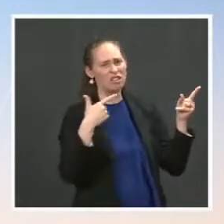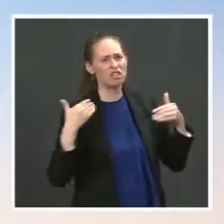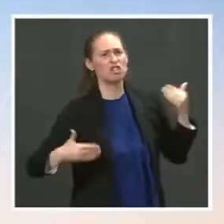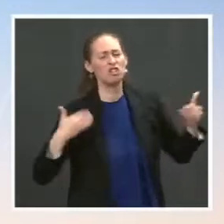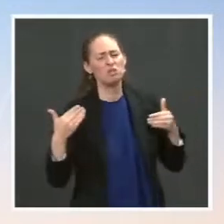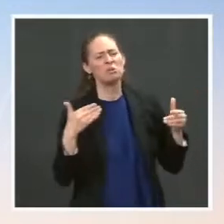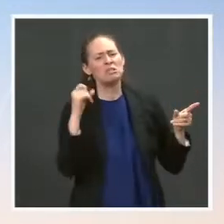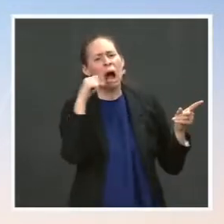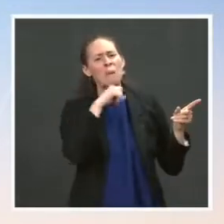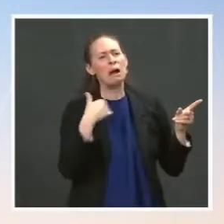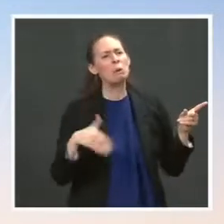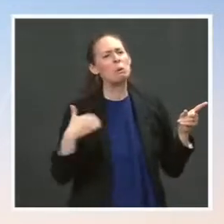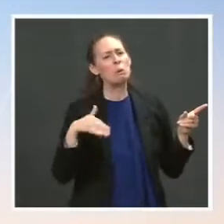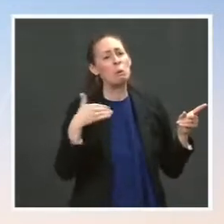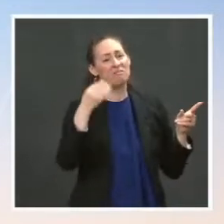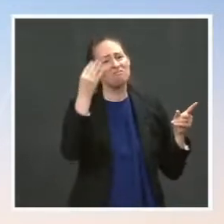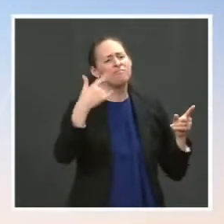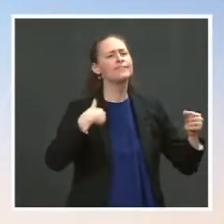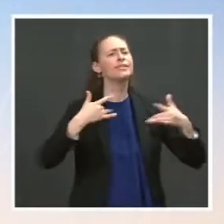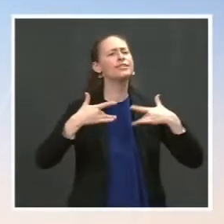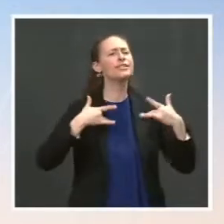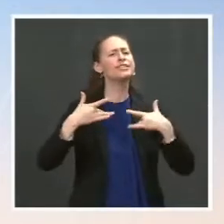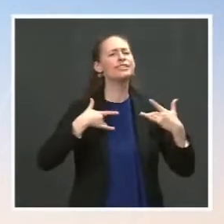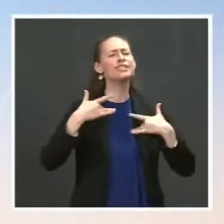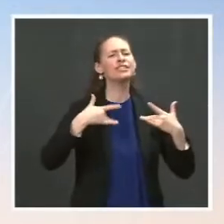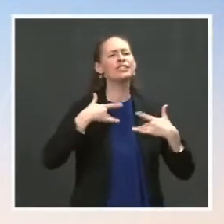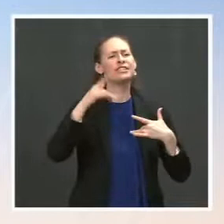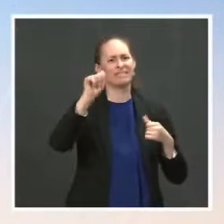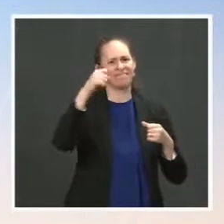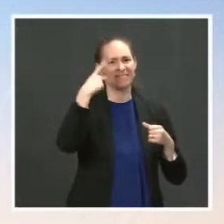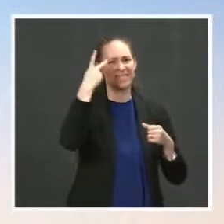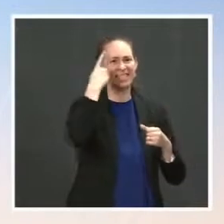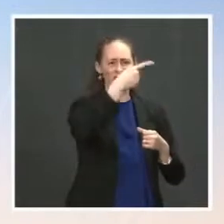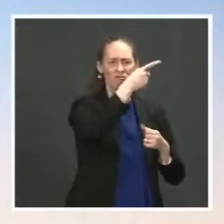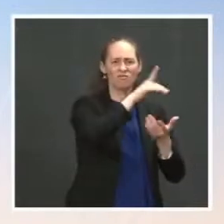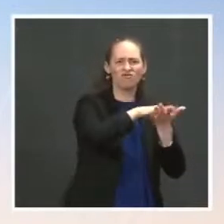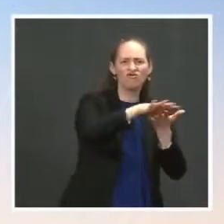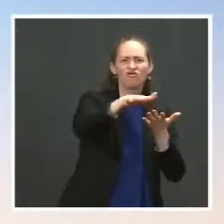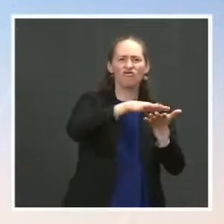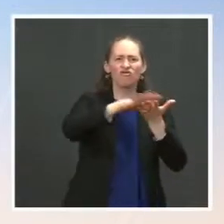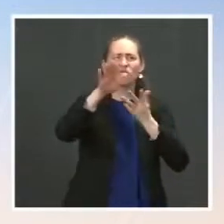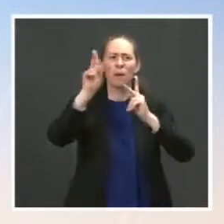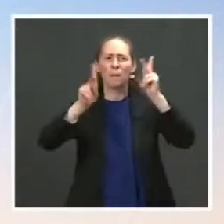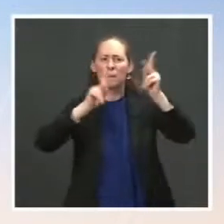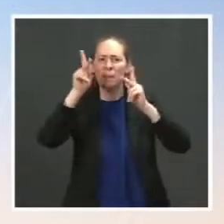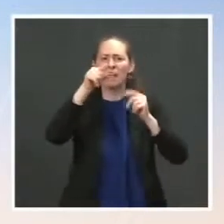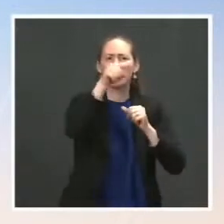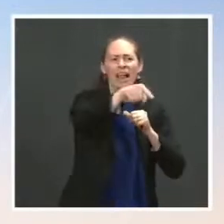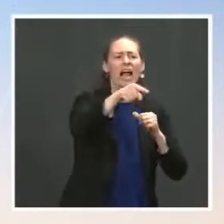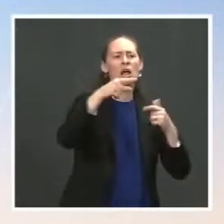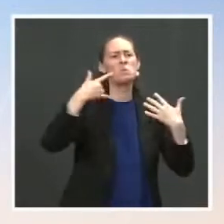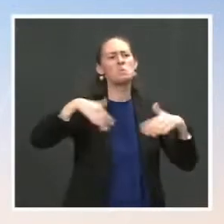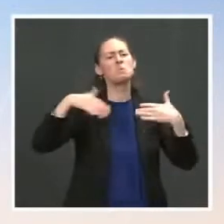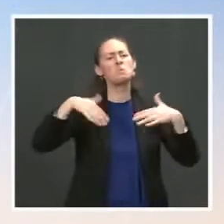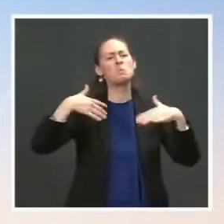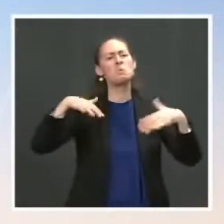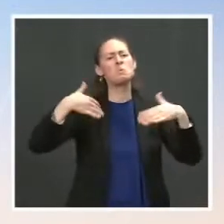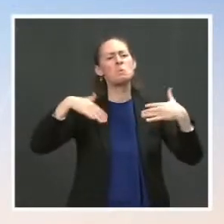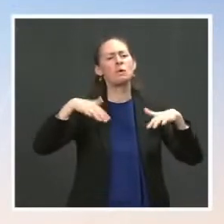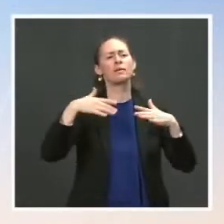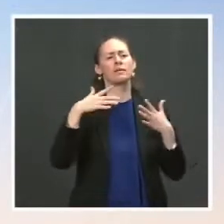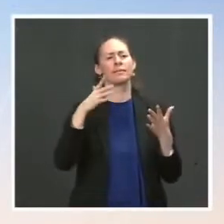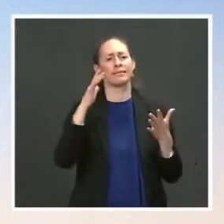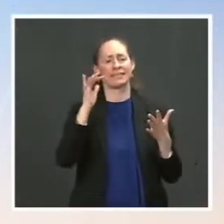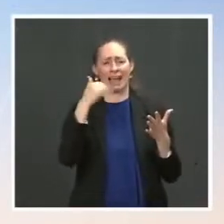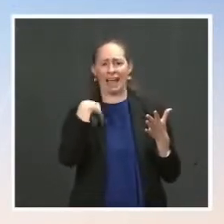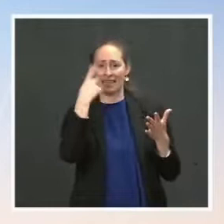seen a concerning increase in PRC military activity in the Taiwan Strait, which we believe is potentially destabilizing. So we are watching